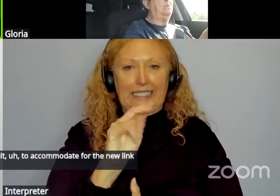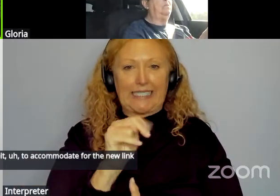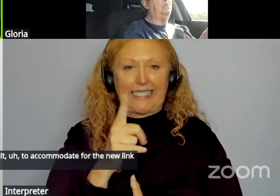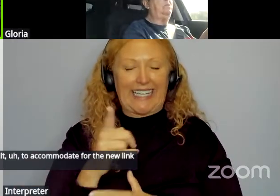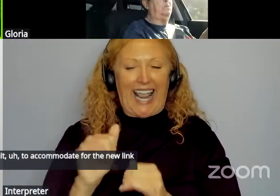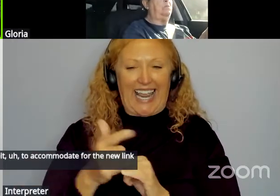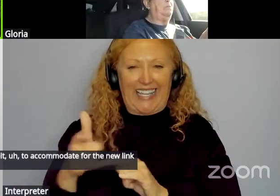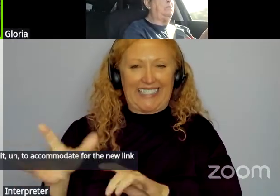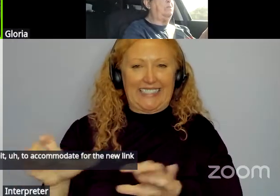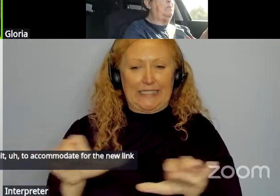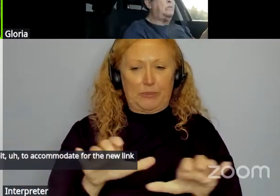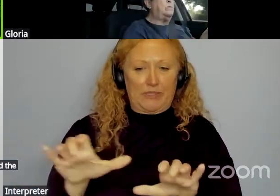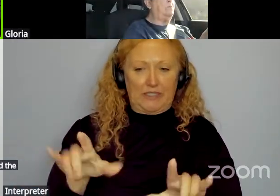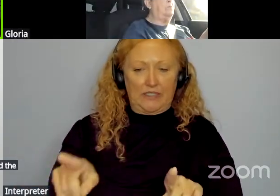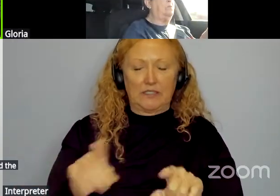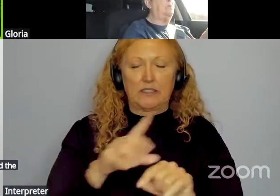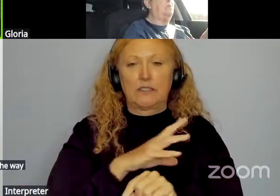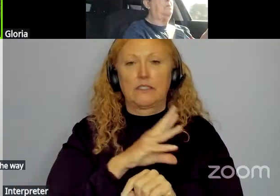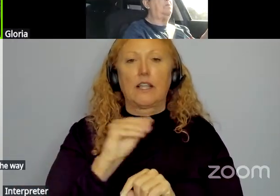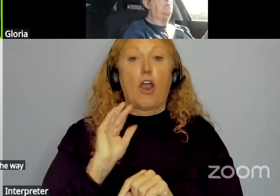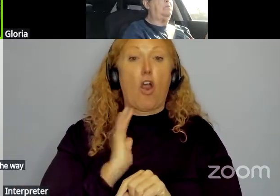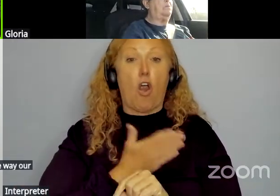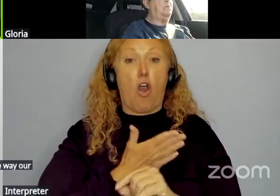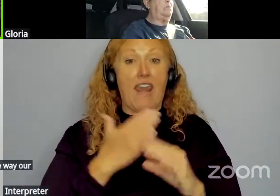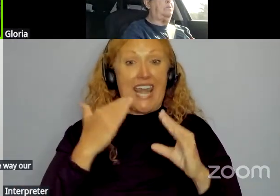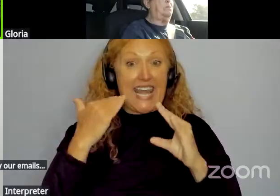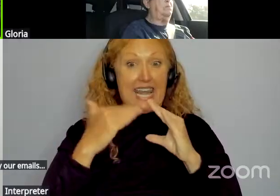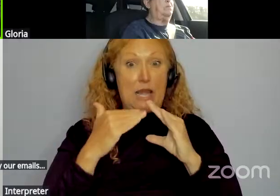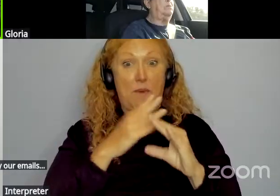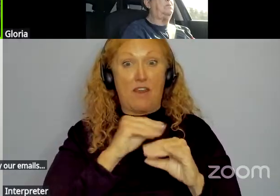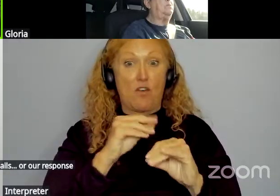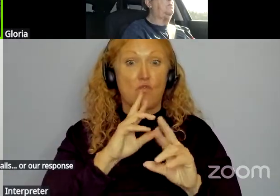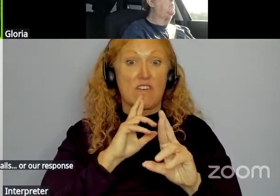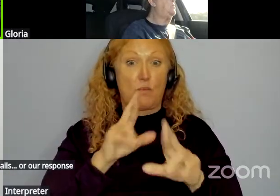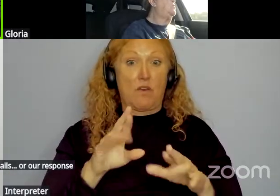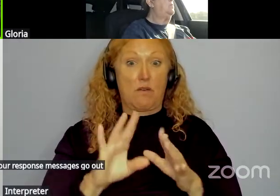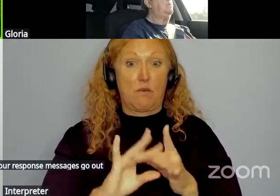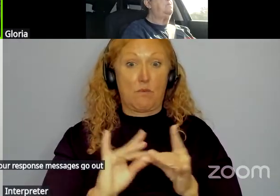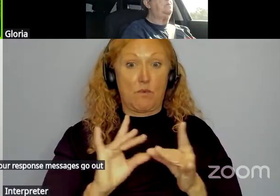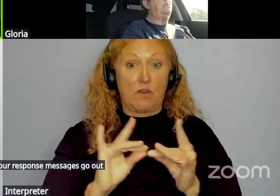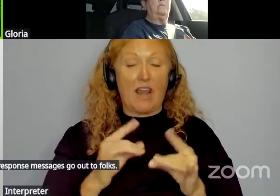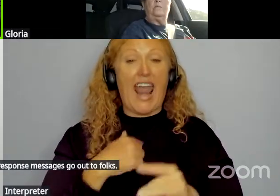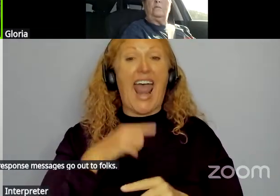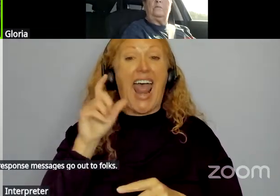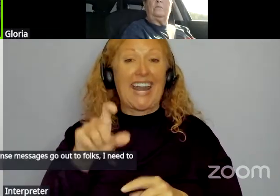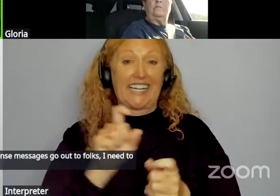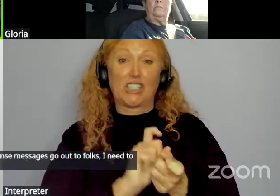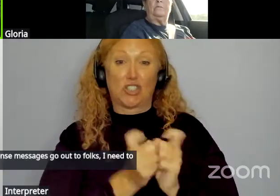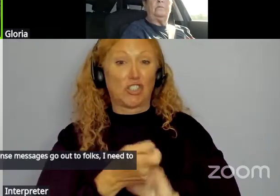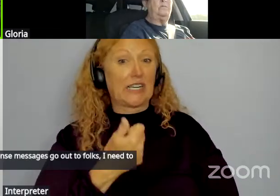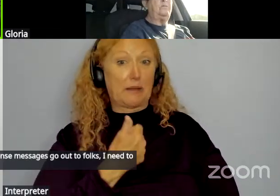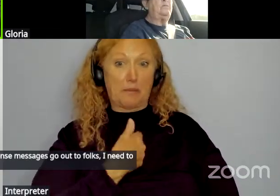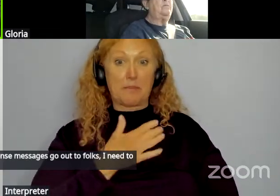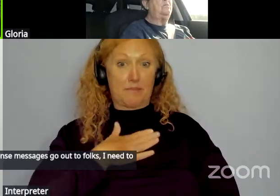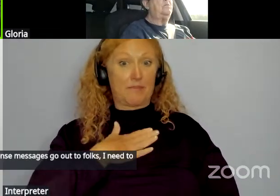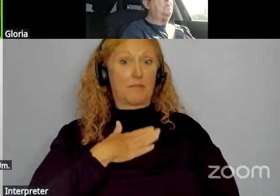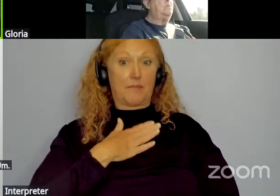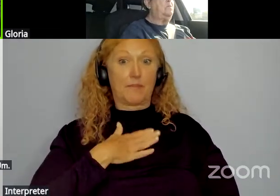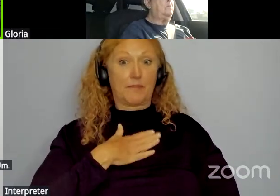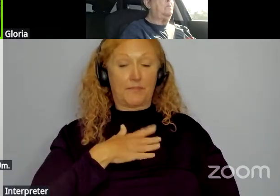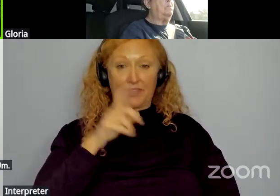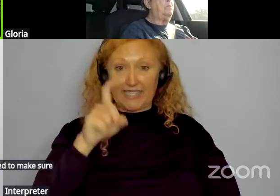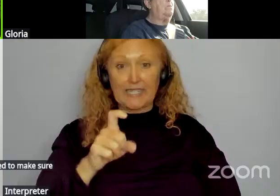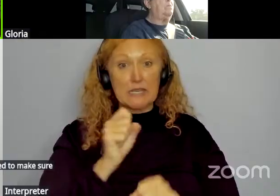behaves and the way our emails or our response messages go out to folks. I need to change mine, and I need to make